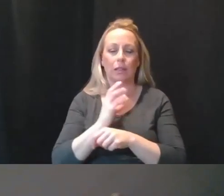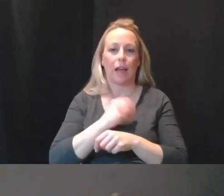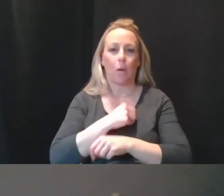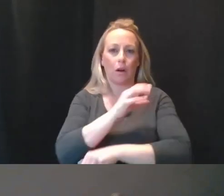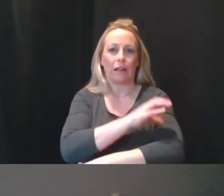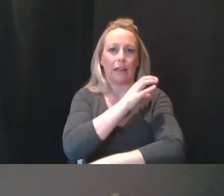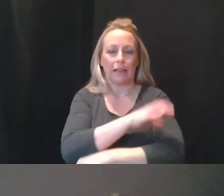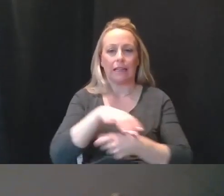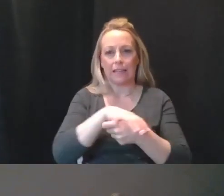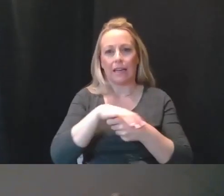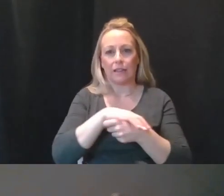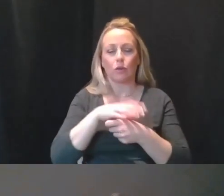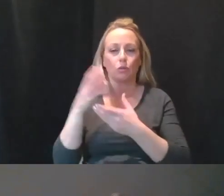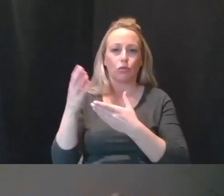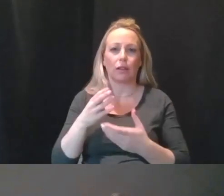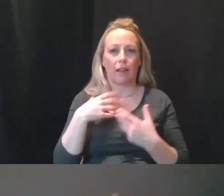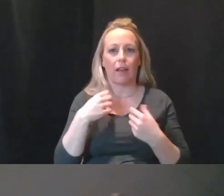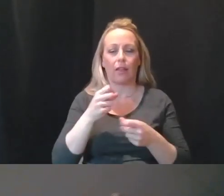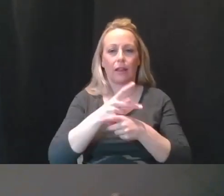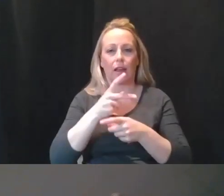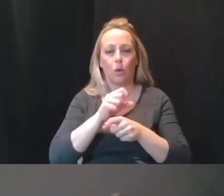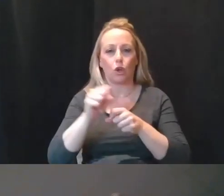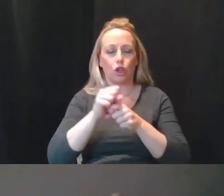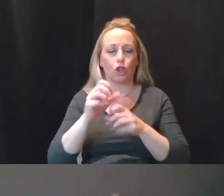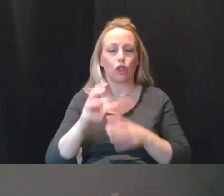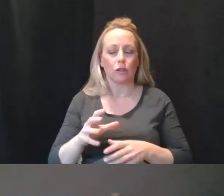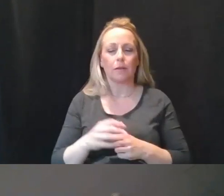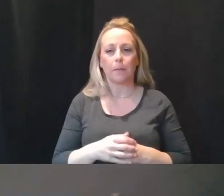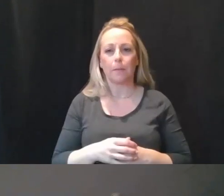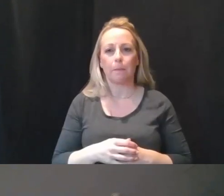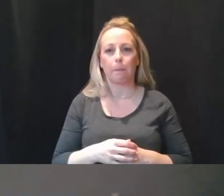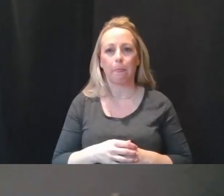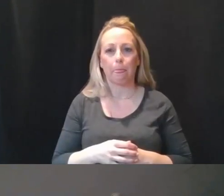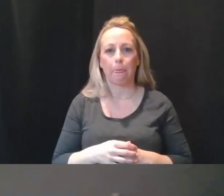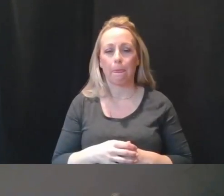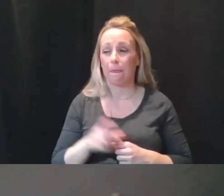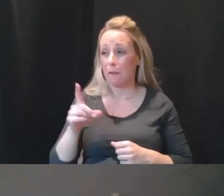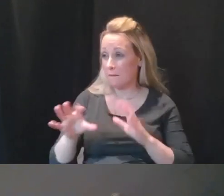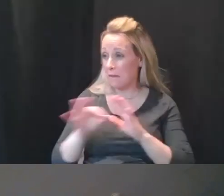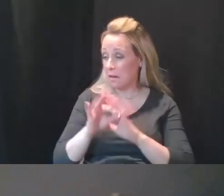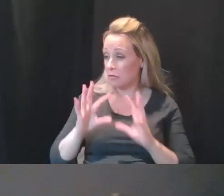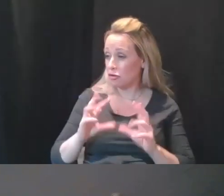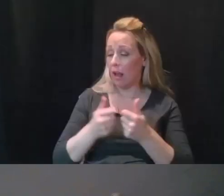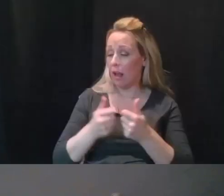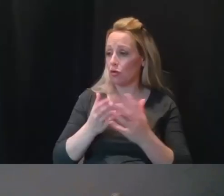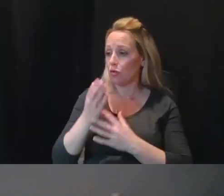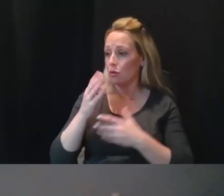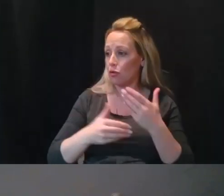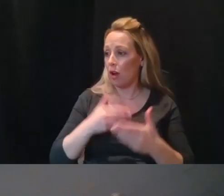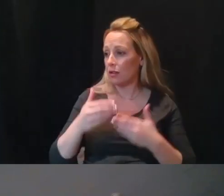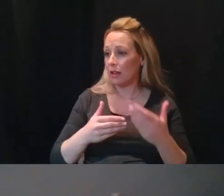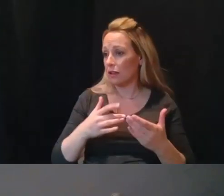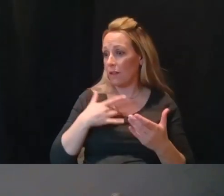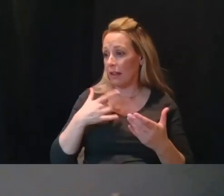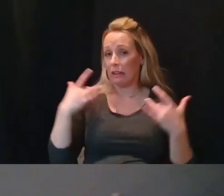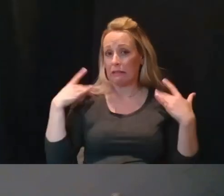bring the healthcare workers to. And then is there anything the county is finding challenging throughout this process that's maybe out of your